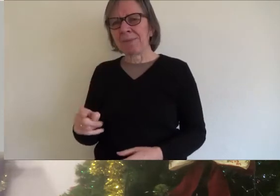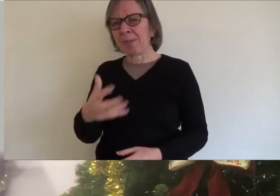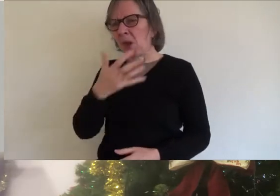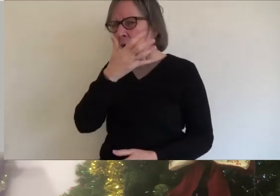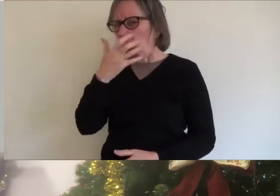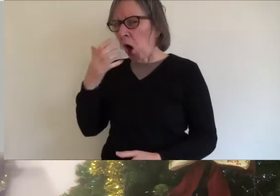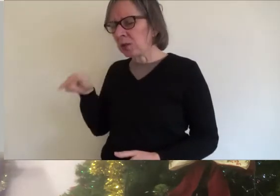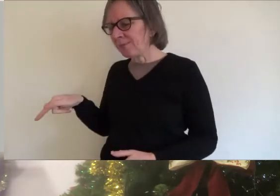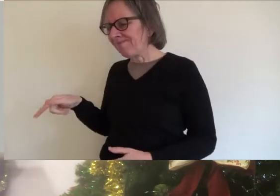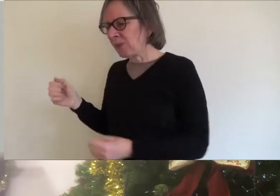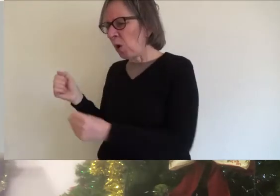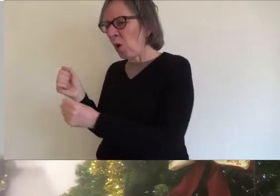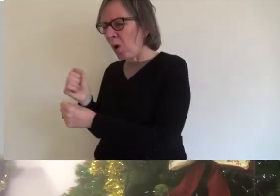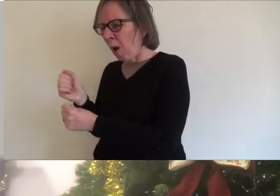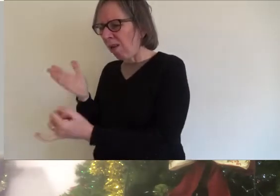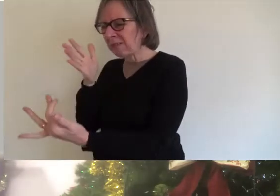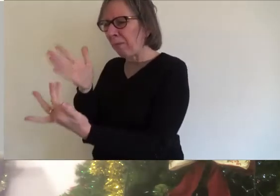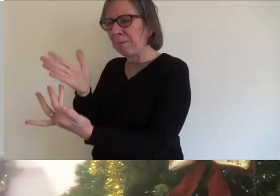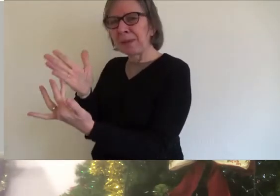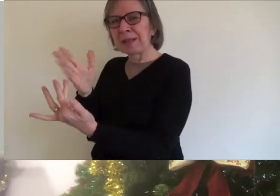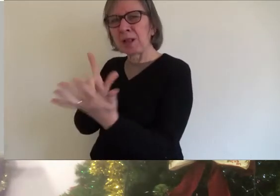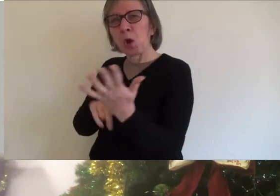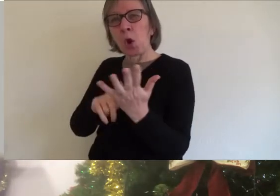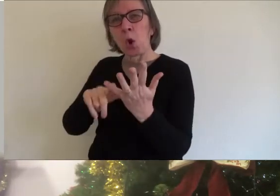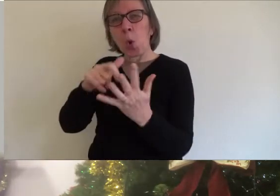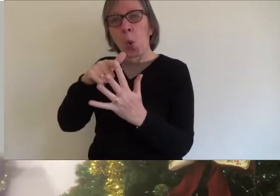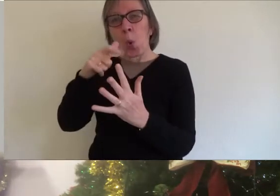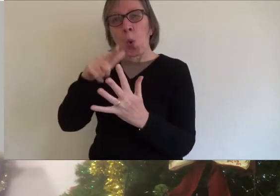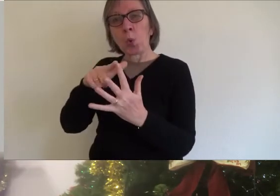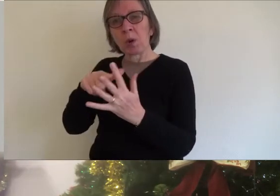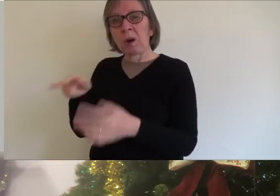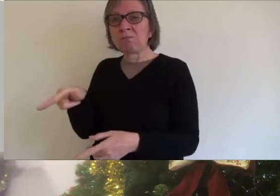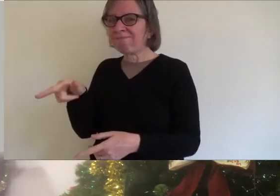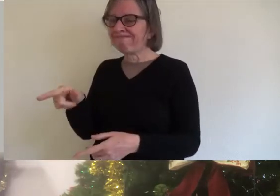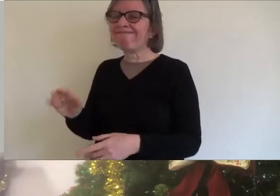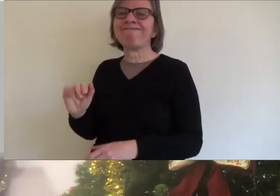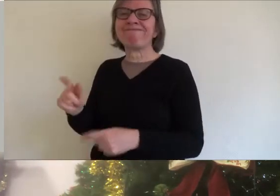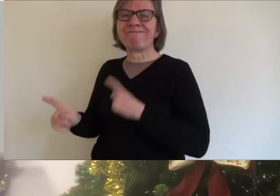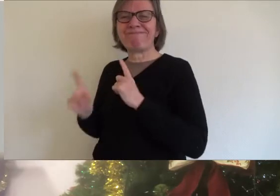nor cold, you're lukewarm. And he kind of chastises them for that.